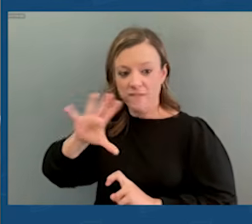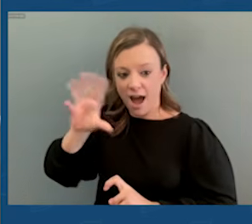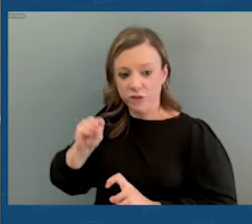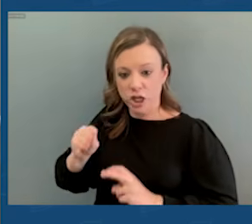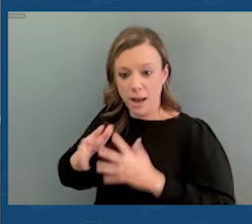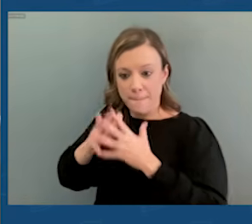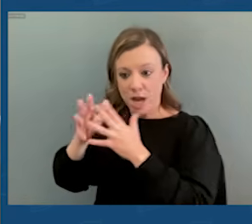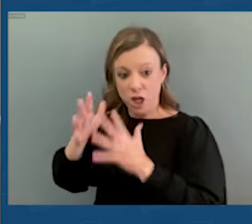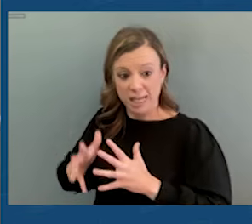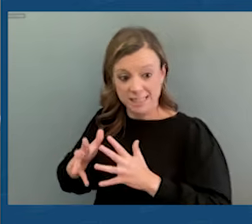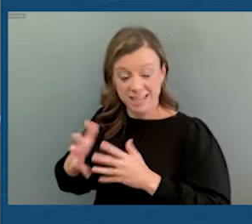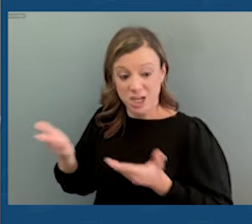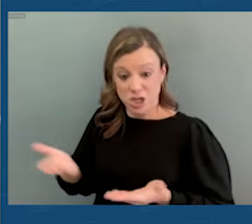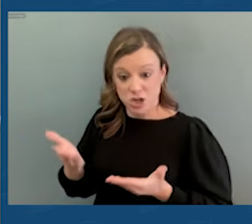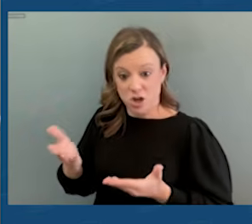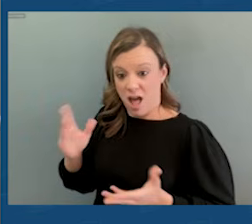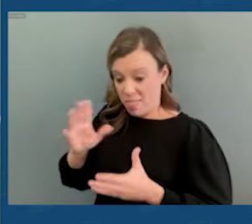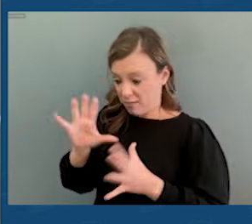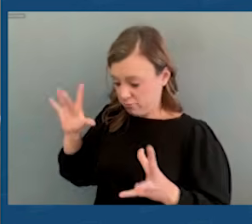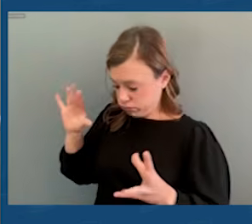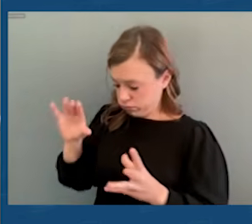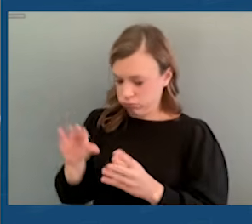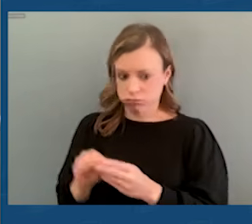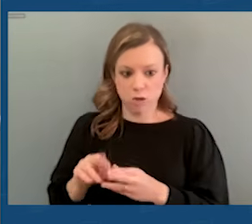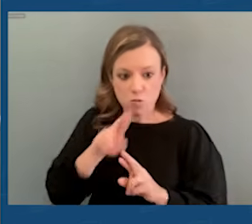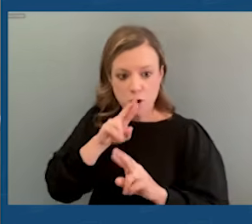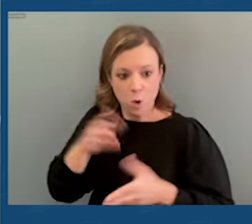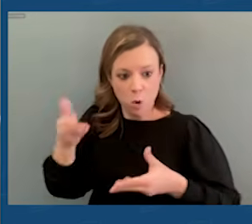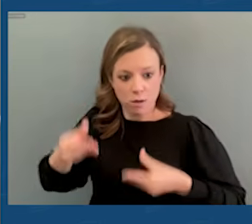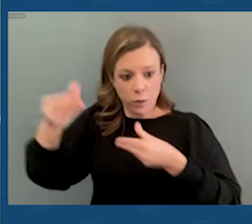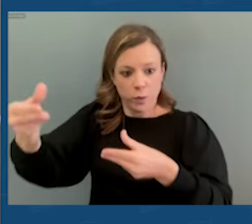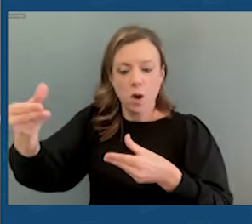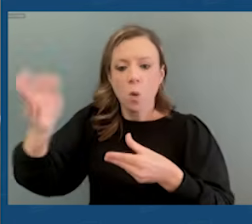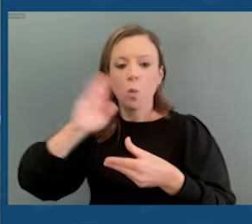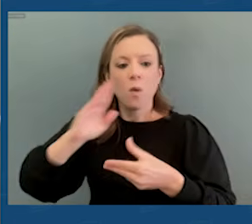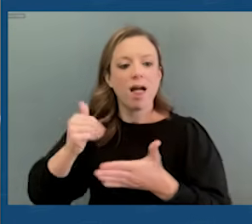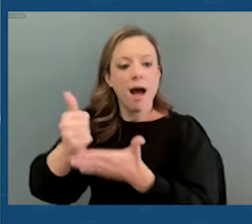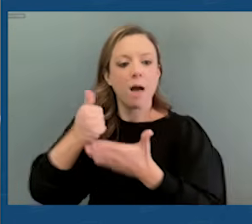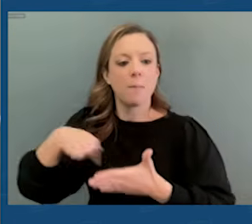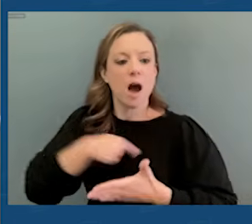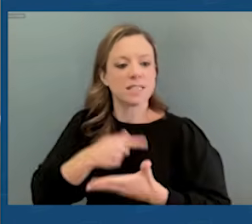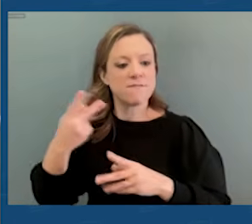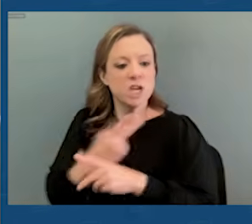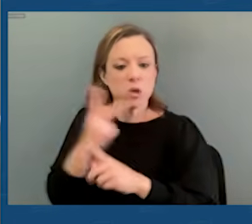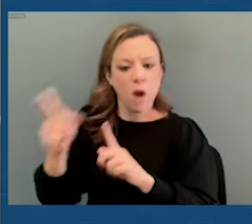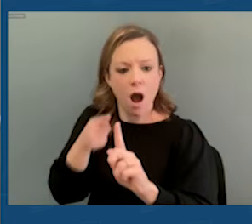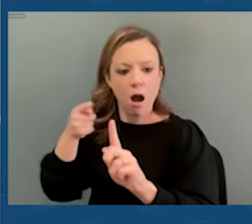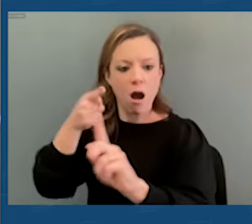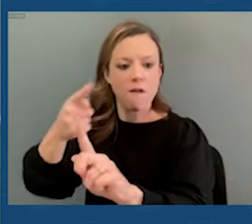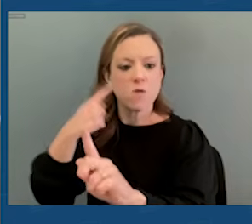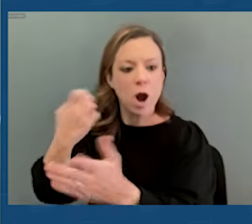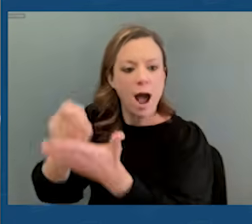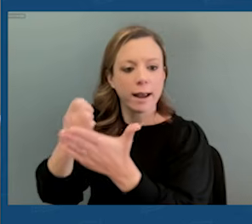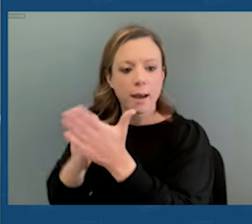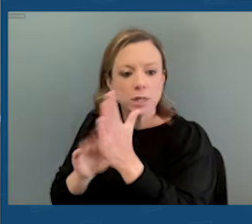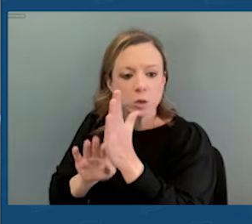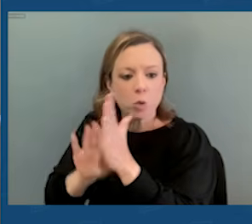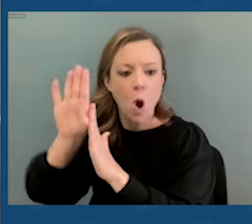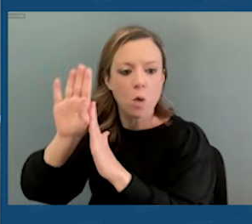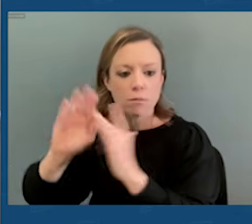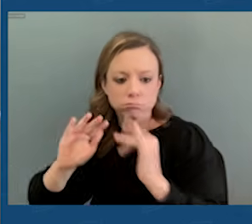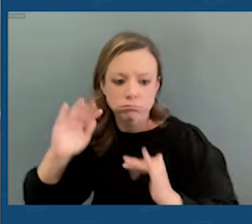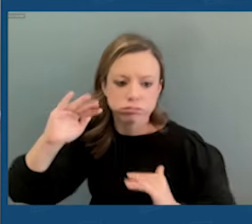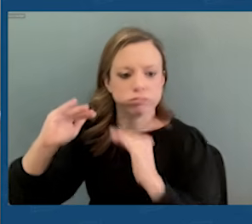done, it will give us the necessary tools where we should go for economic growth, for quality